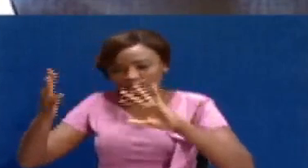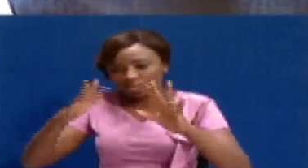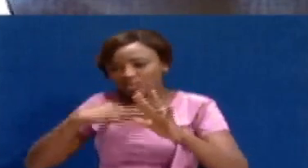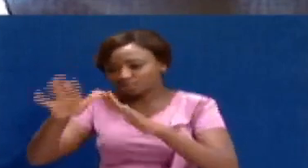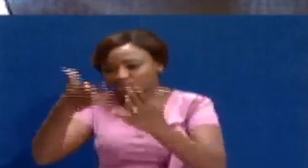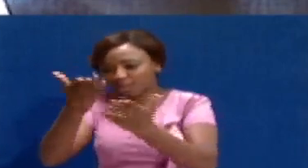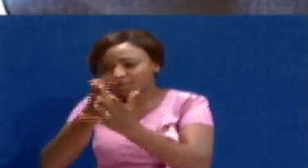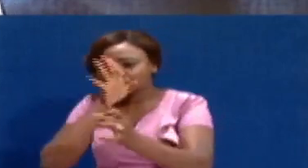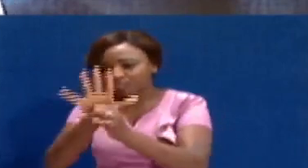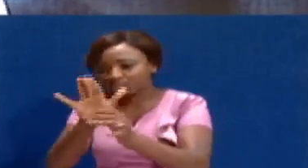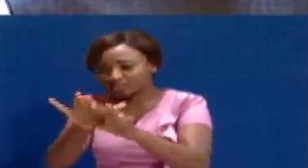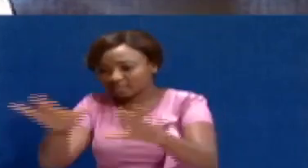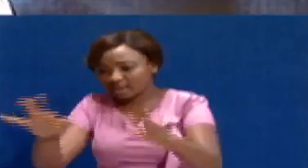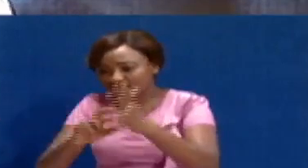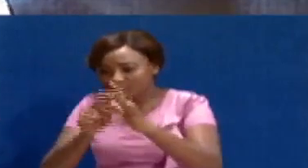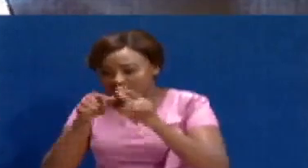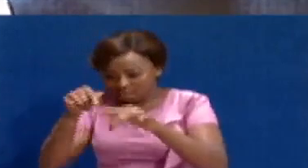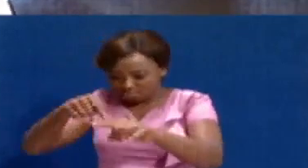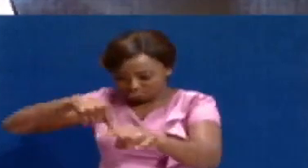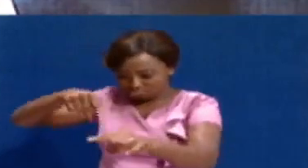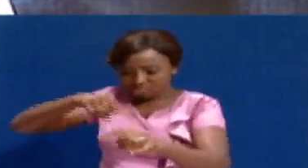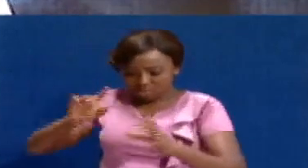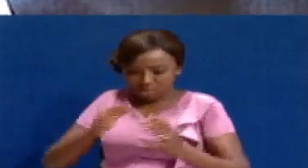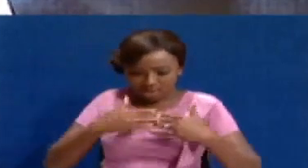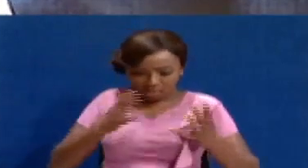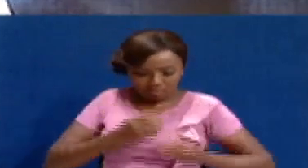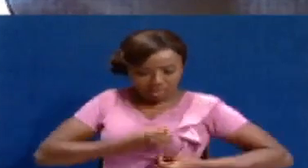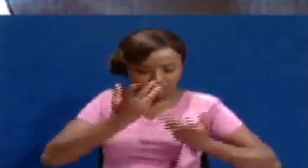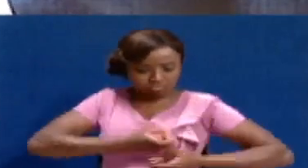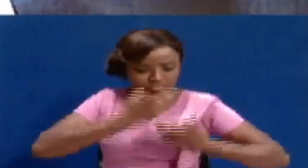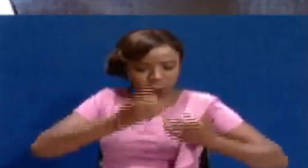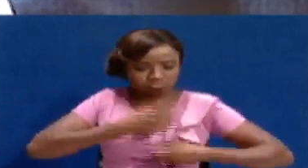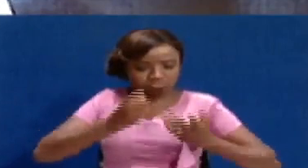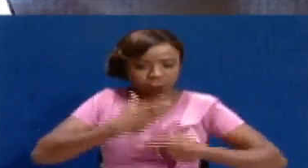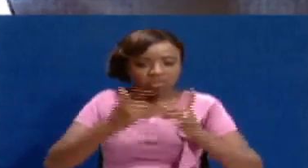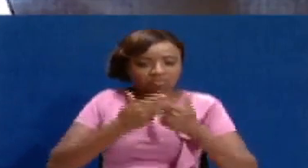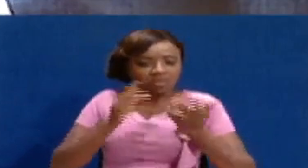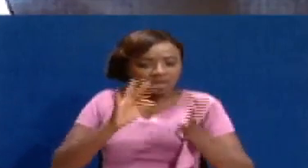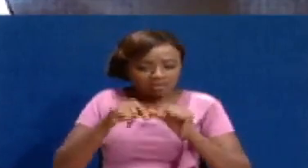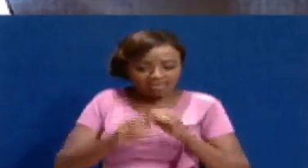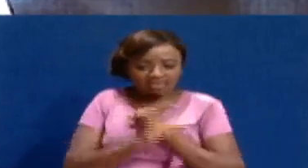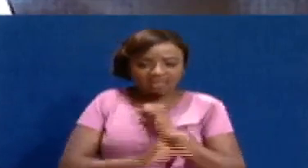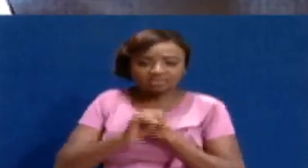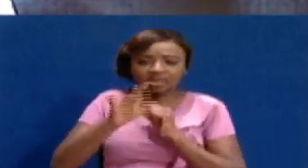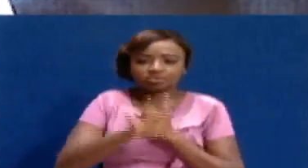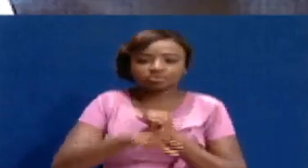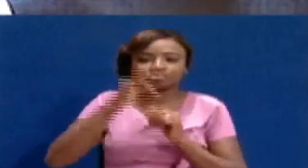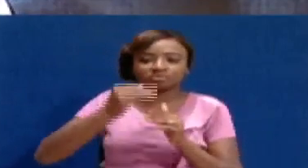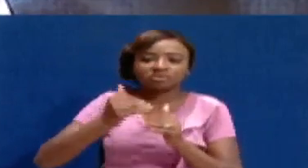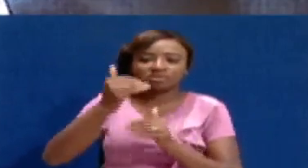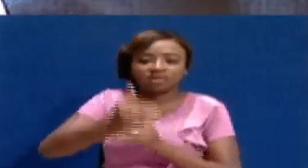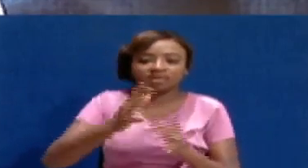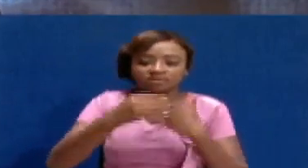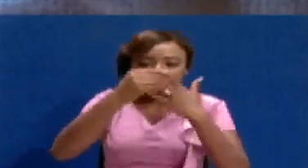honest conversation about how this country can peacefully and in credible ways choose its next